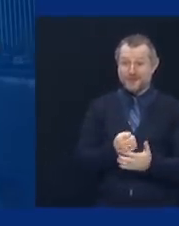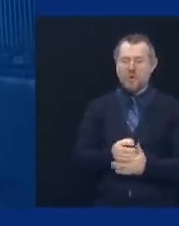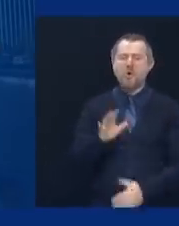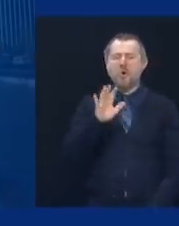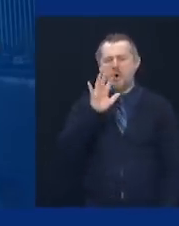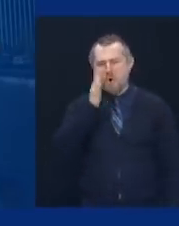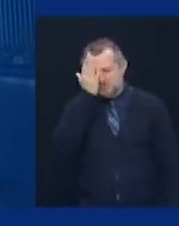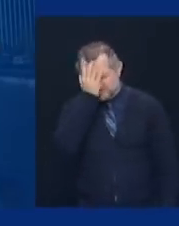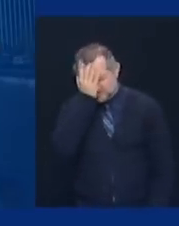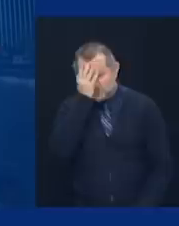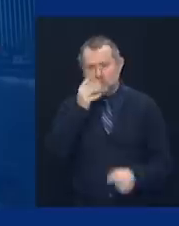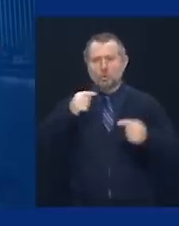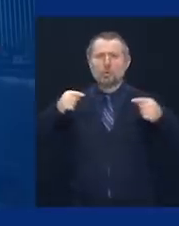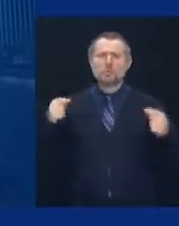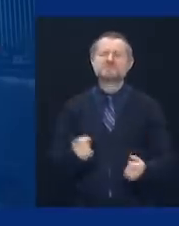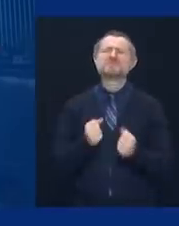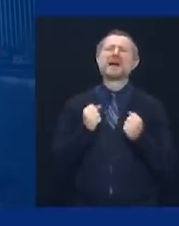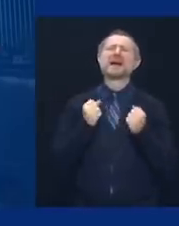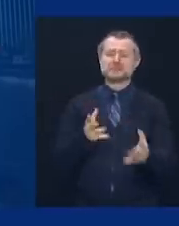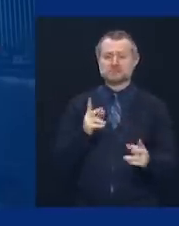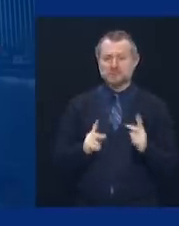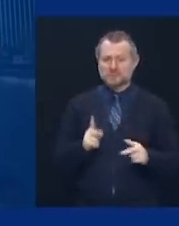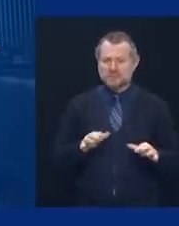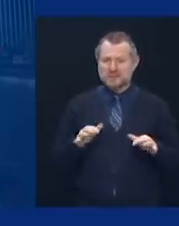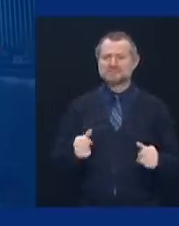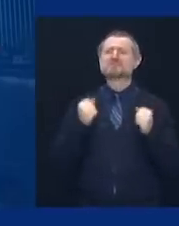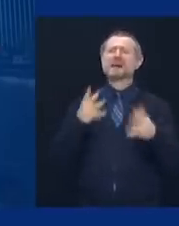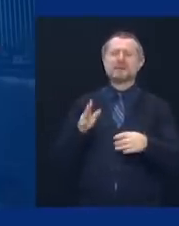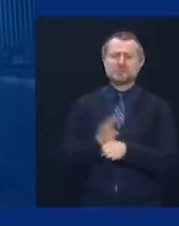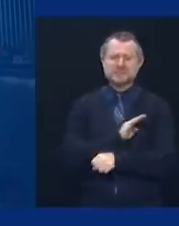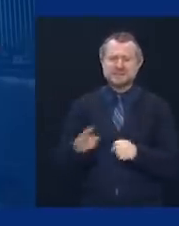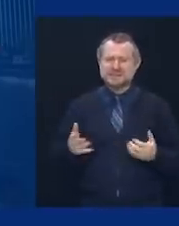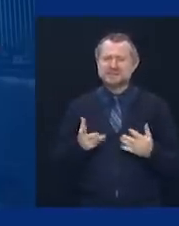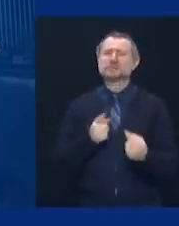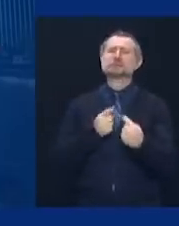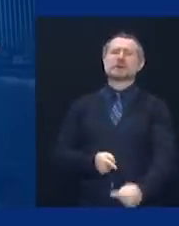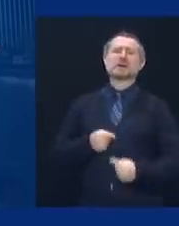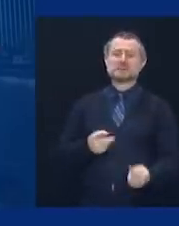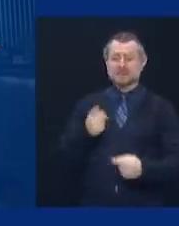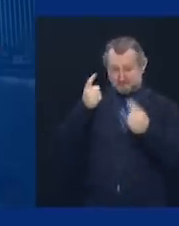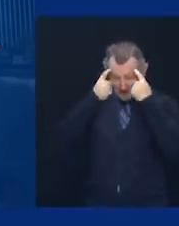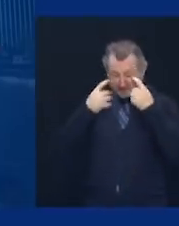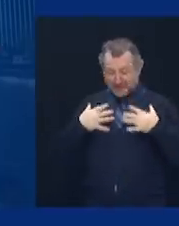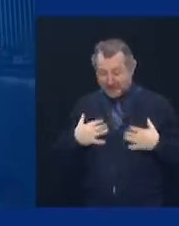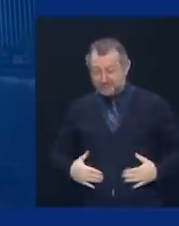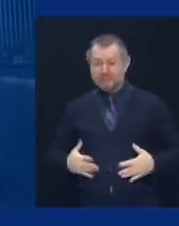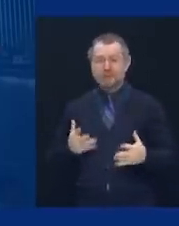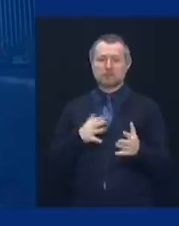hurt businesses. They have mental health consequences. They hurt children.